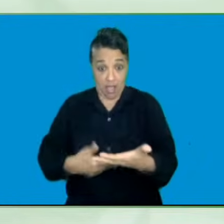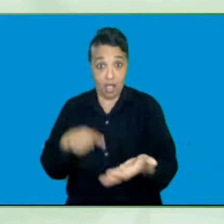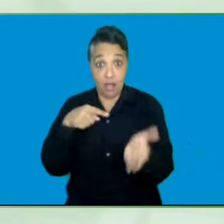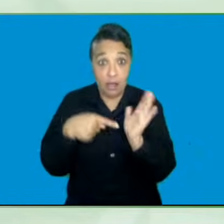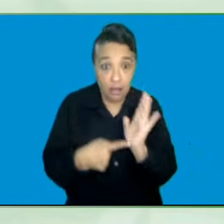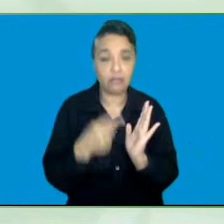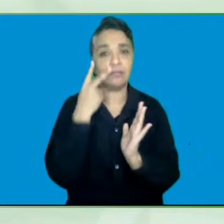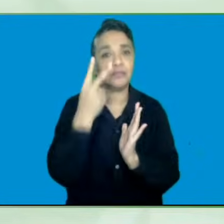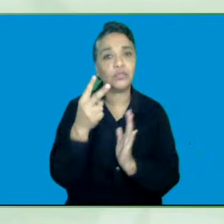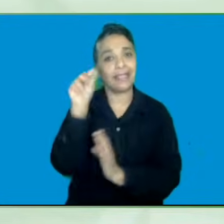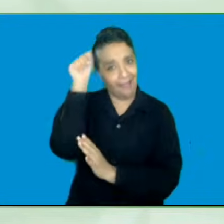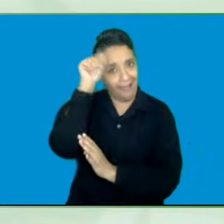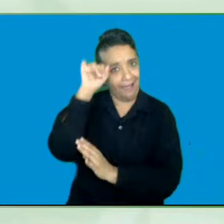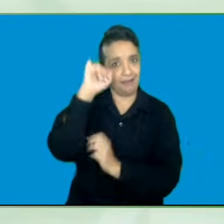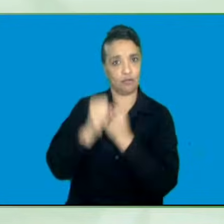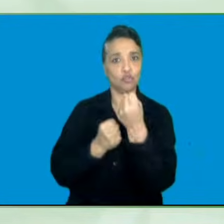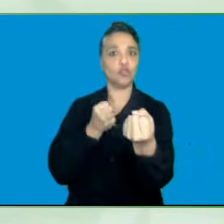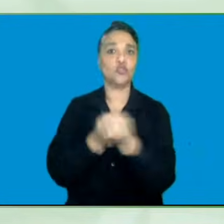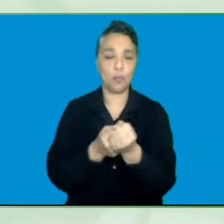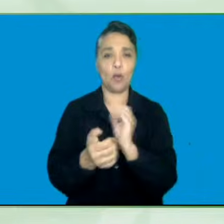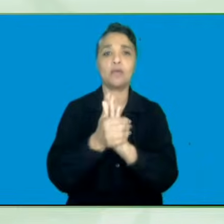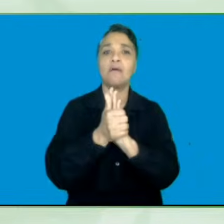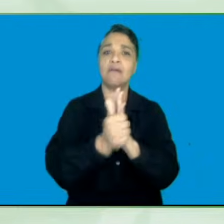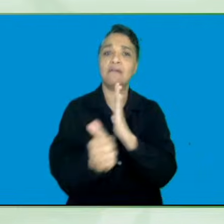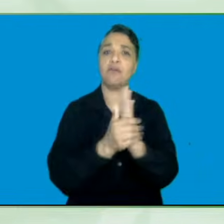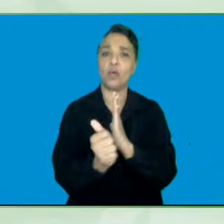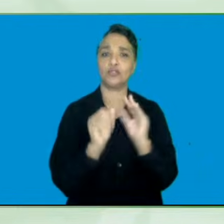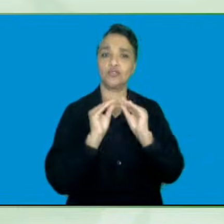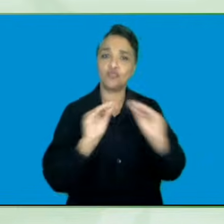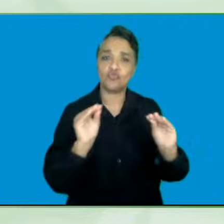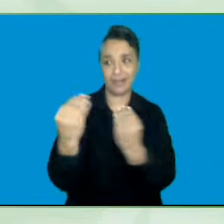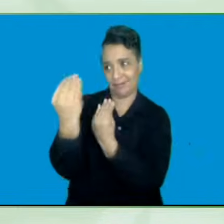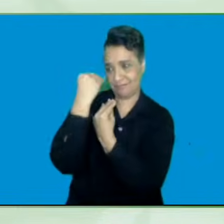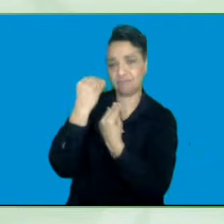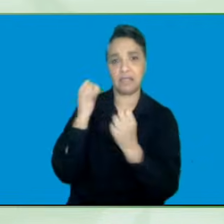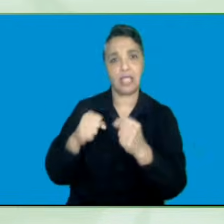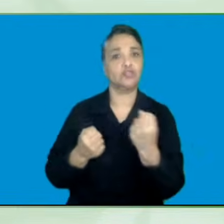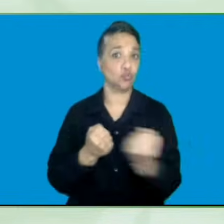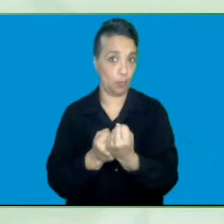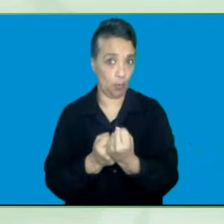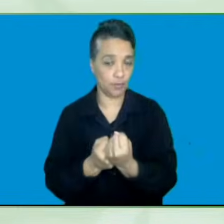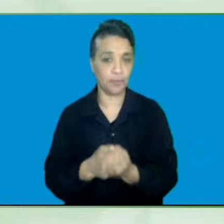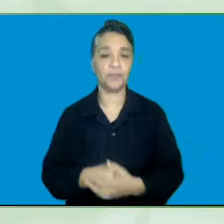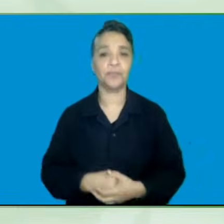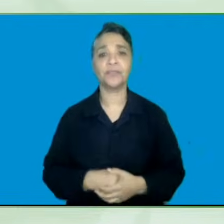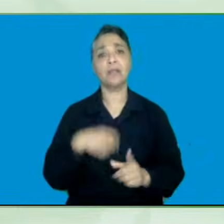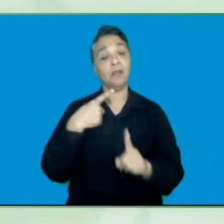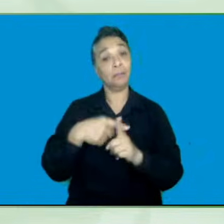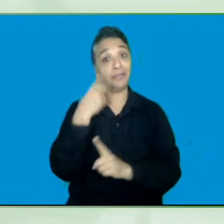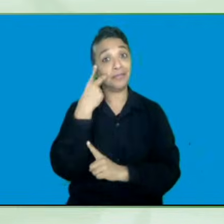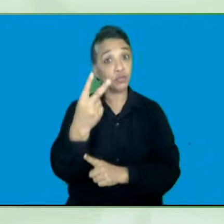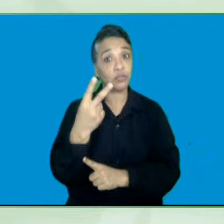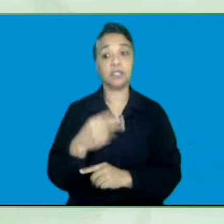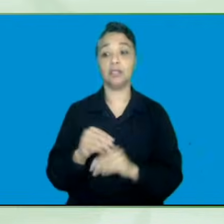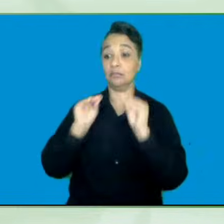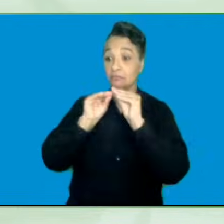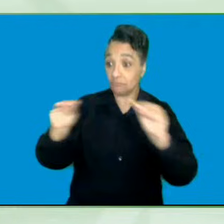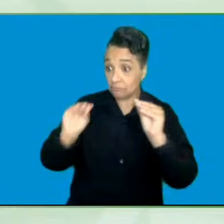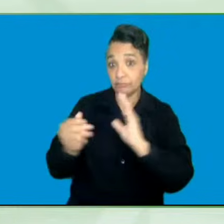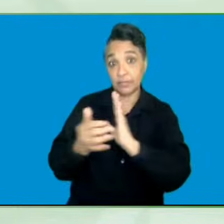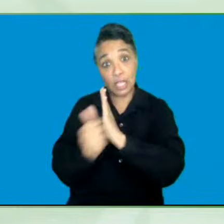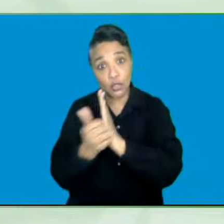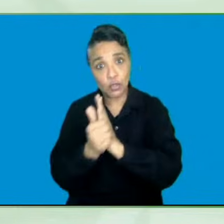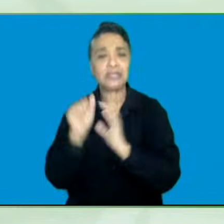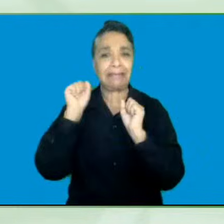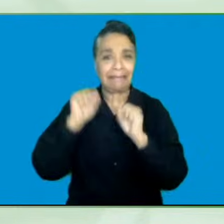neurodivergent learners in vocational education and training, and also how it can make vocational education and training ultimately more